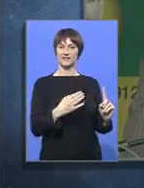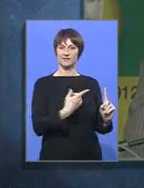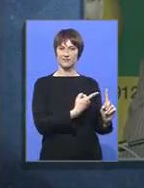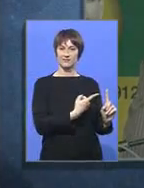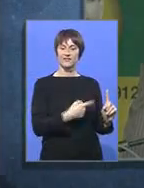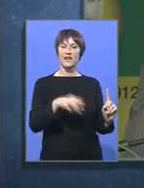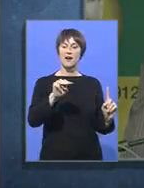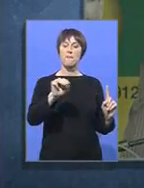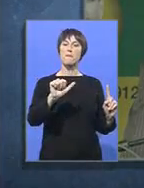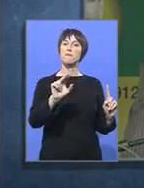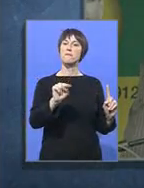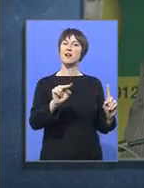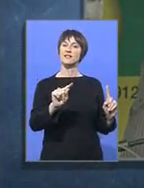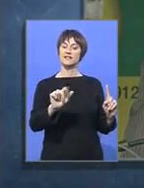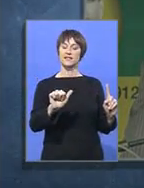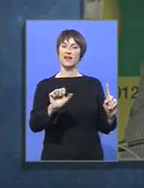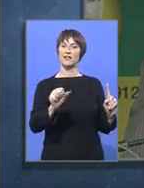Comrade Gwede Mantashe,